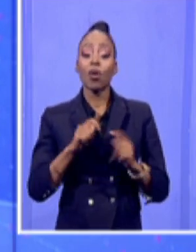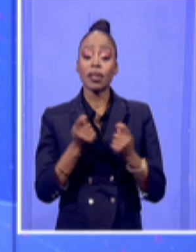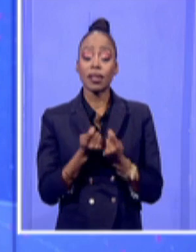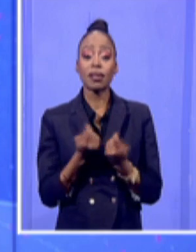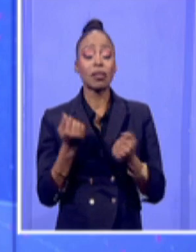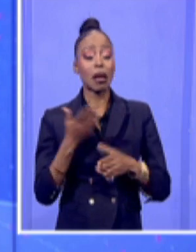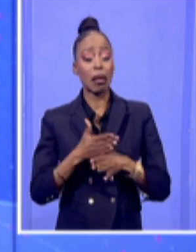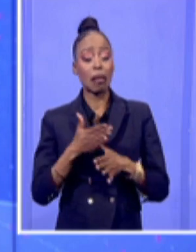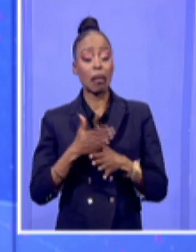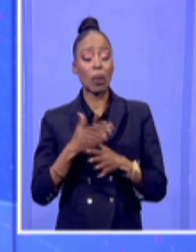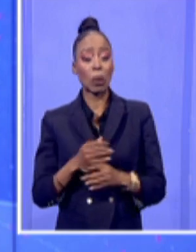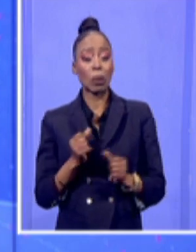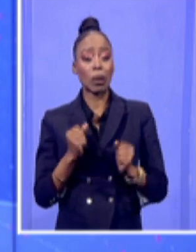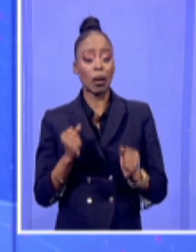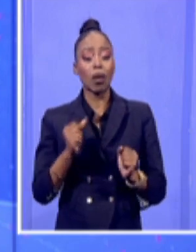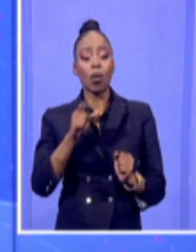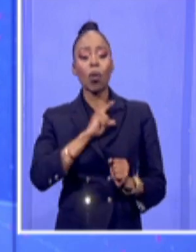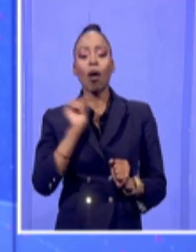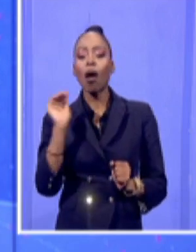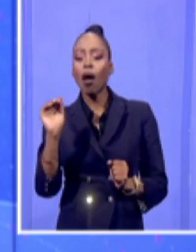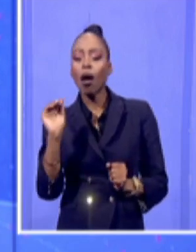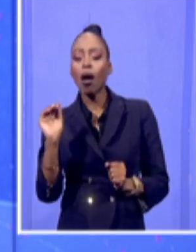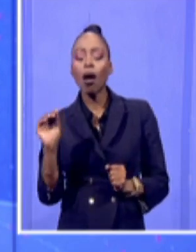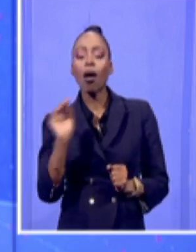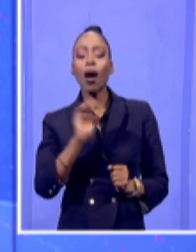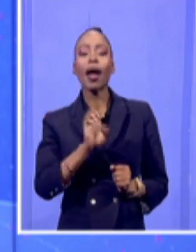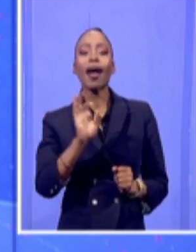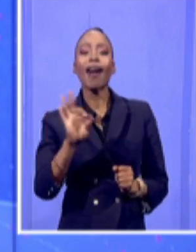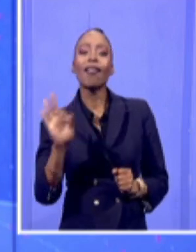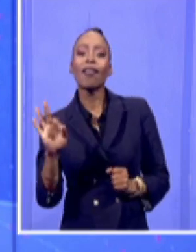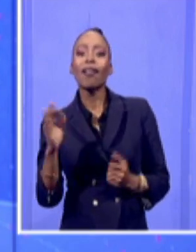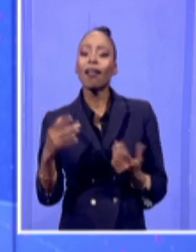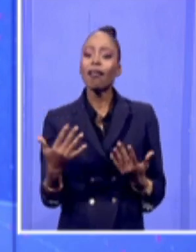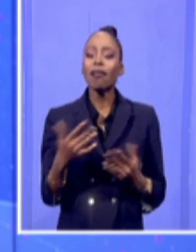very, very hard to get a response from the economic freedom fighters to that breaking story.